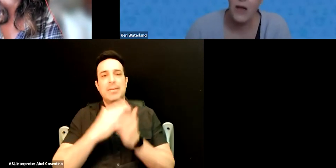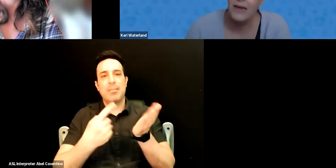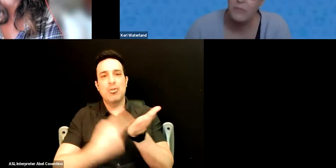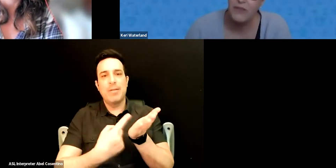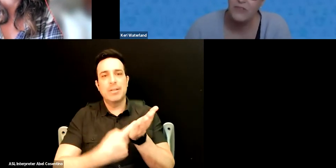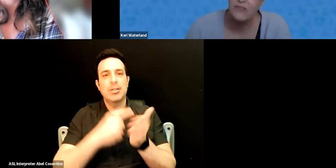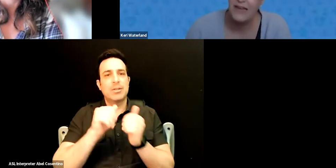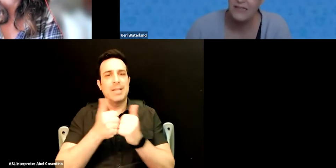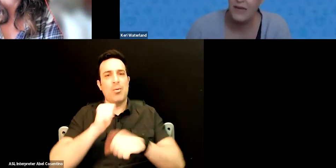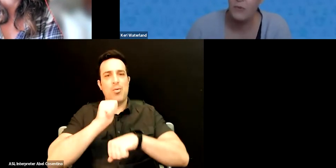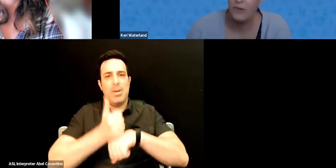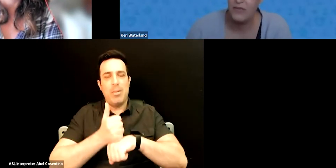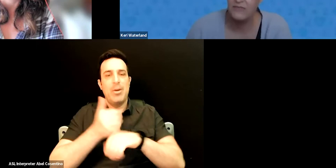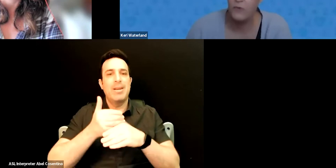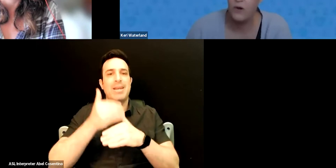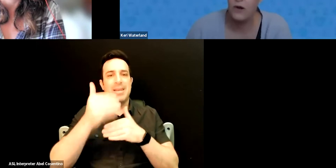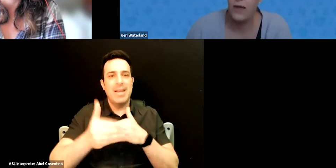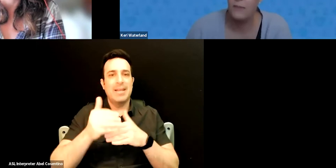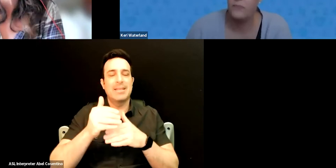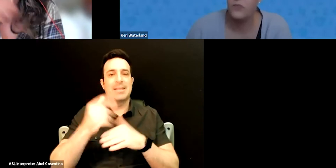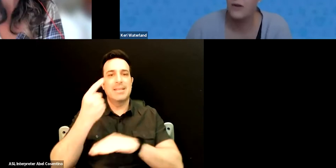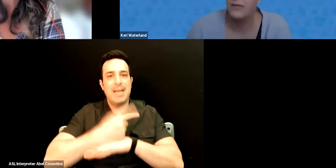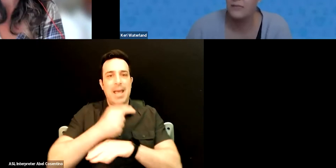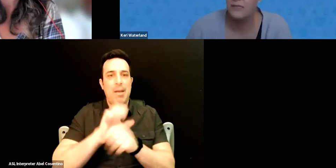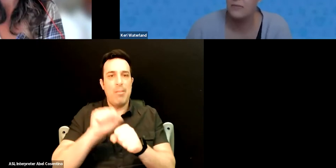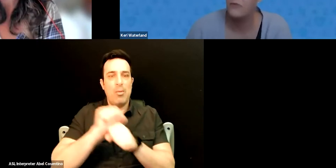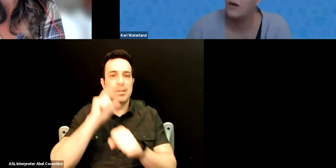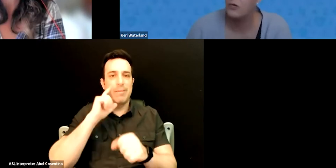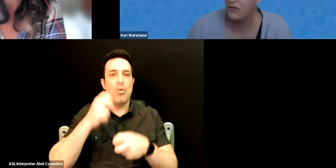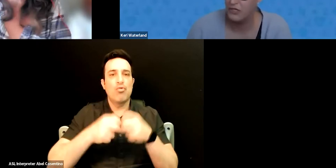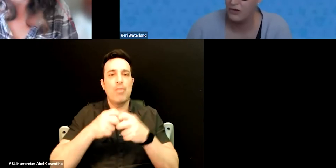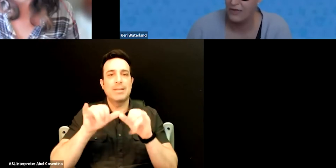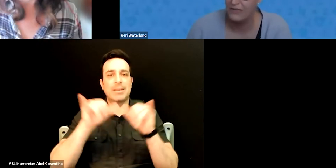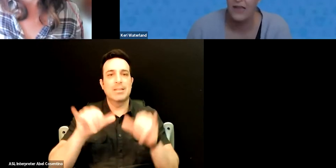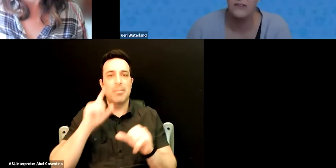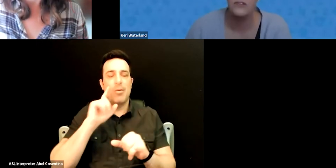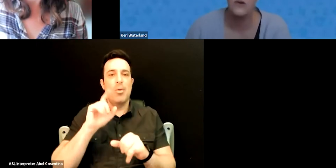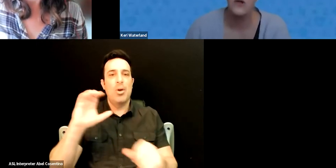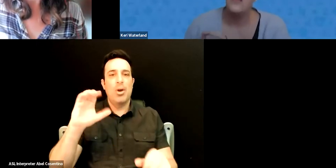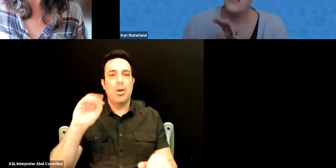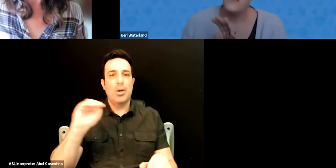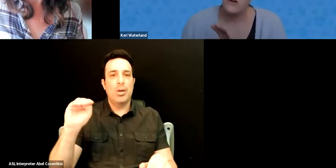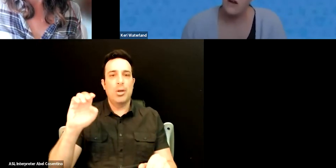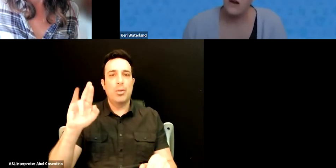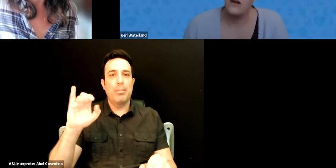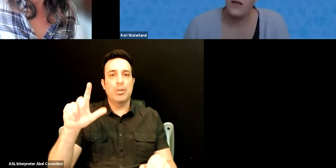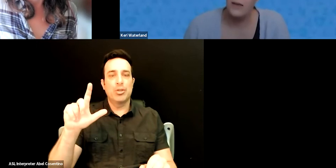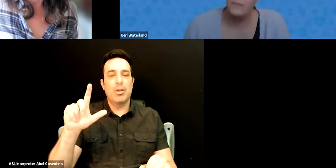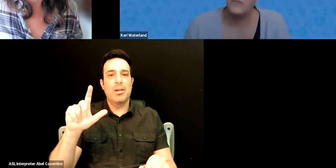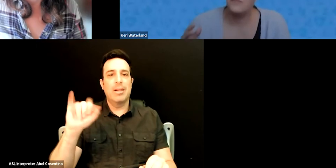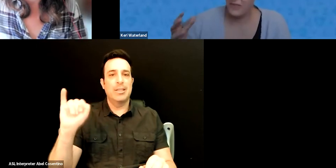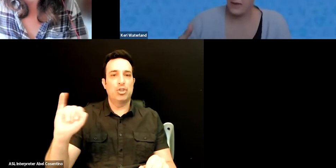conversations about how to implement those next day appointments for the crisis system for commercial insurance. And so there